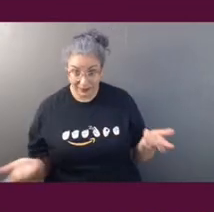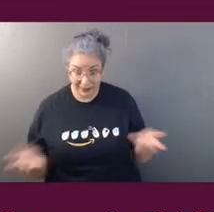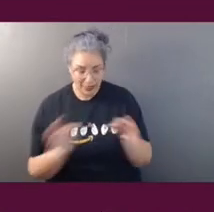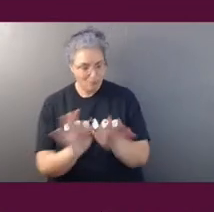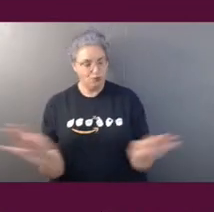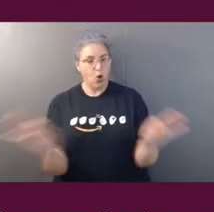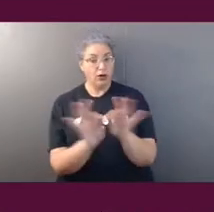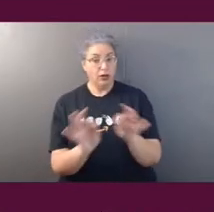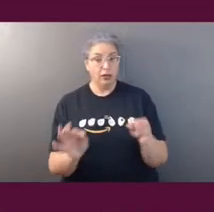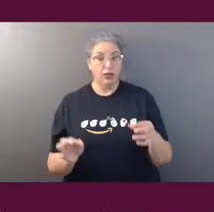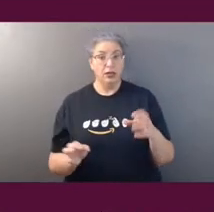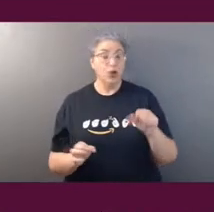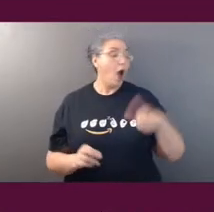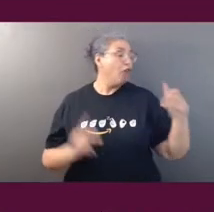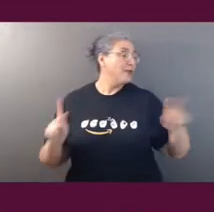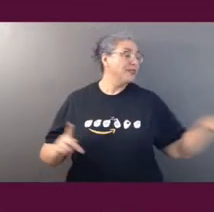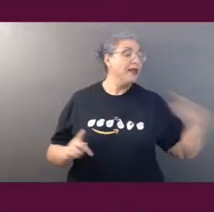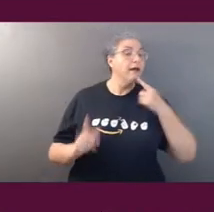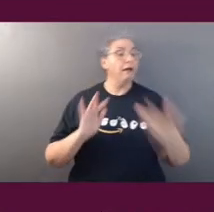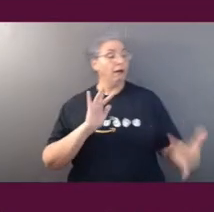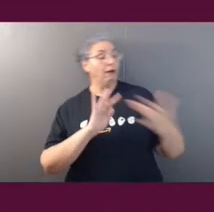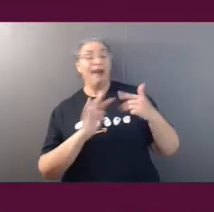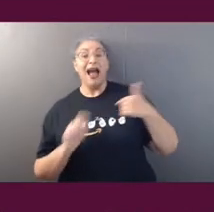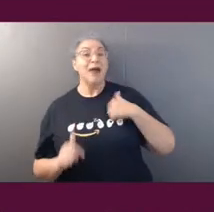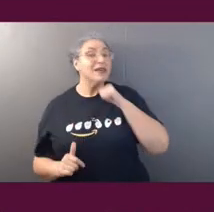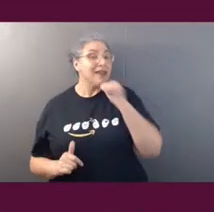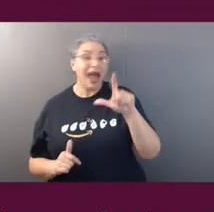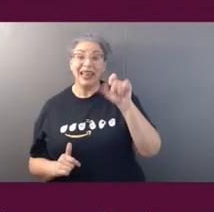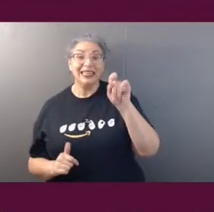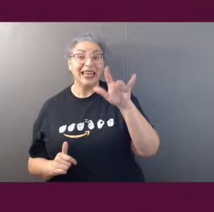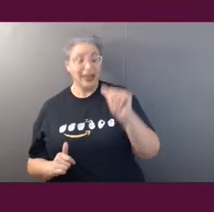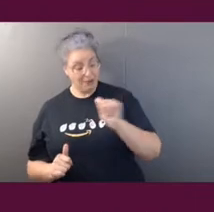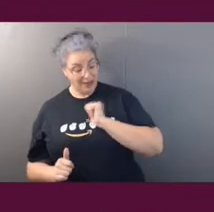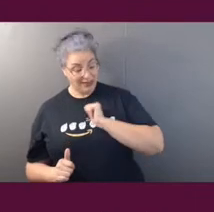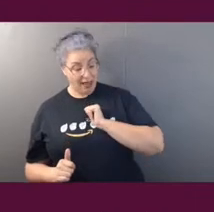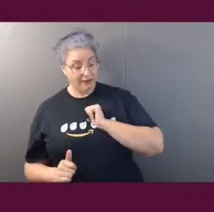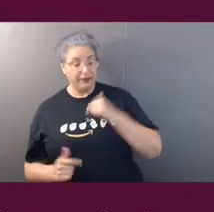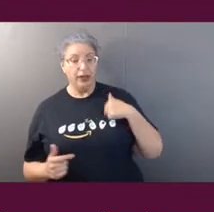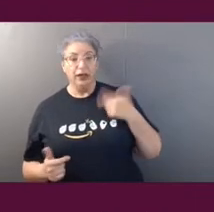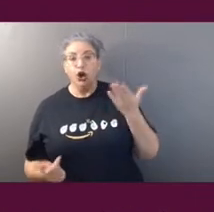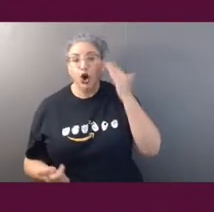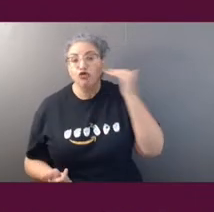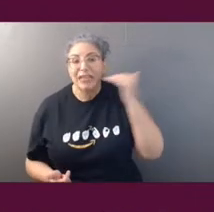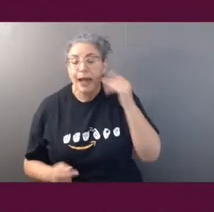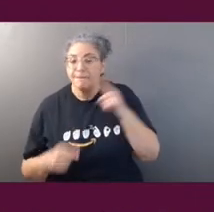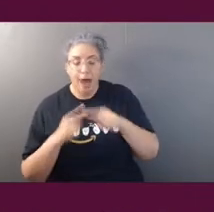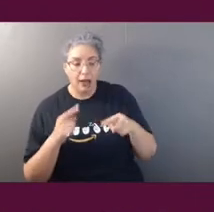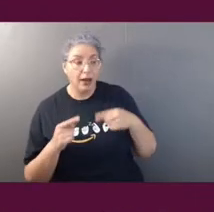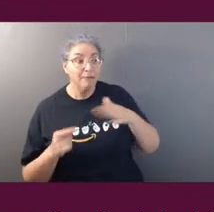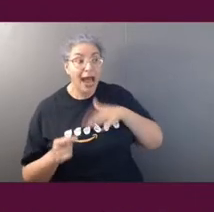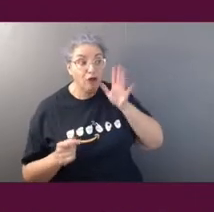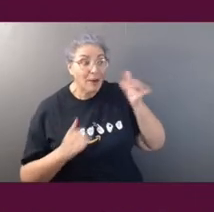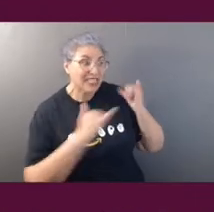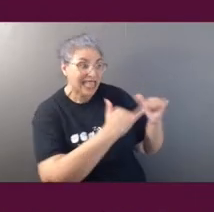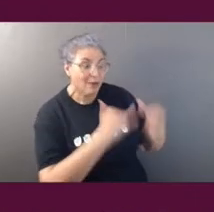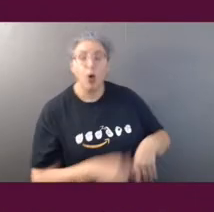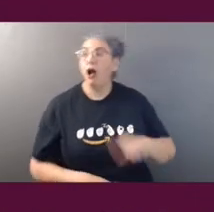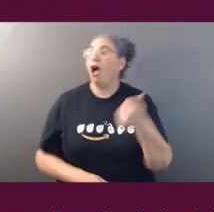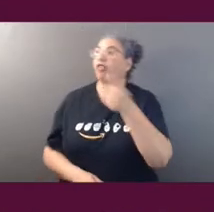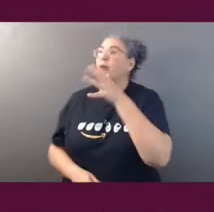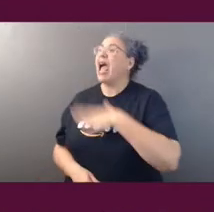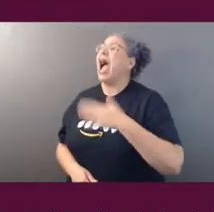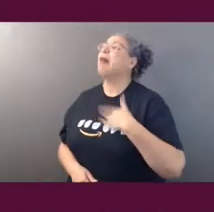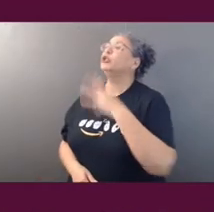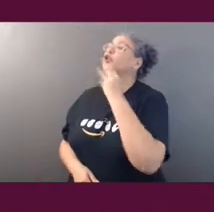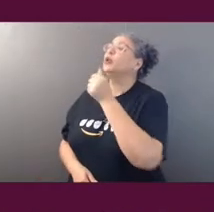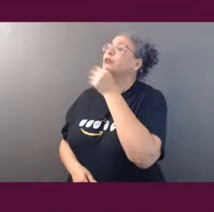to me when it's, hey, I'm not Latina, I'm Korean, but my grandmother's just like this grandmother, or I'm a Jewish